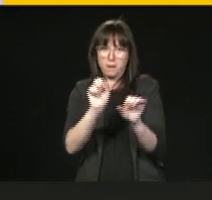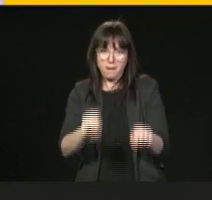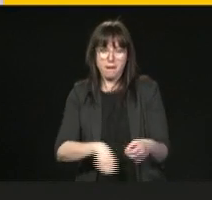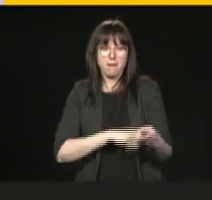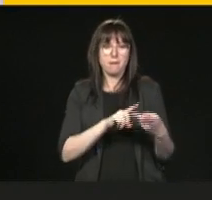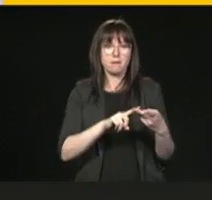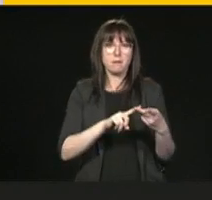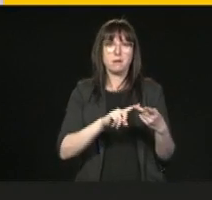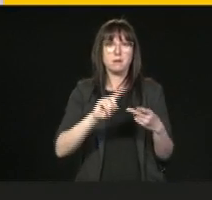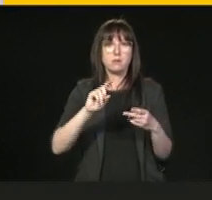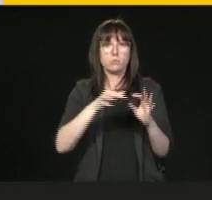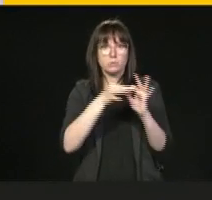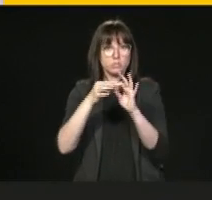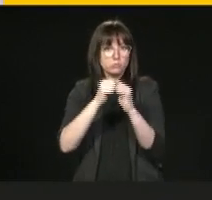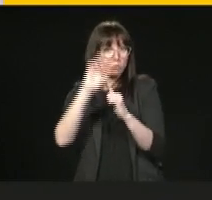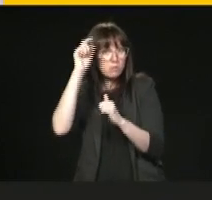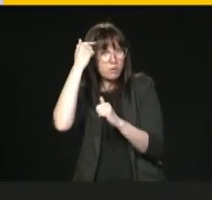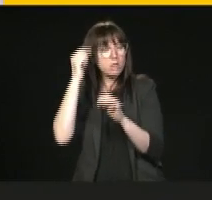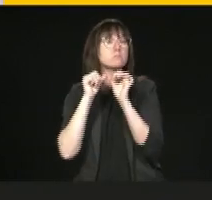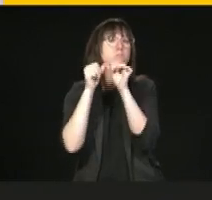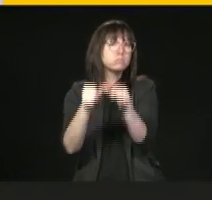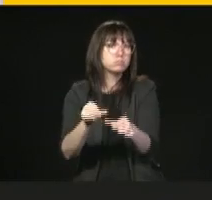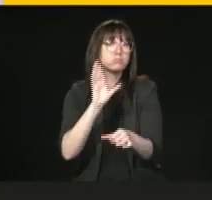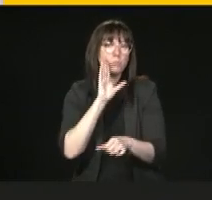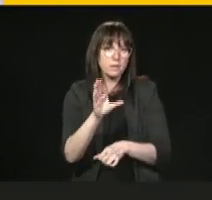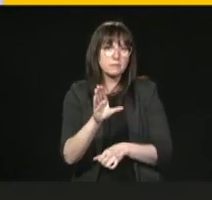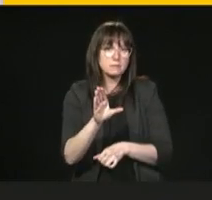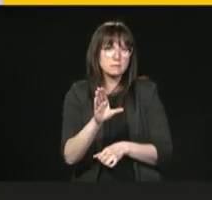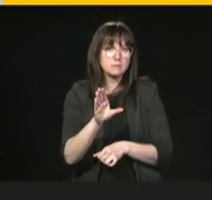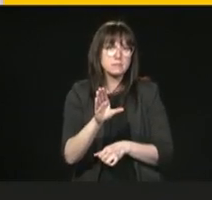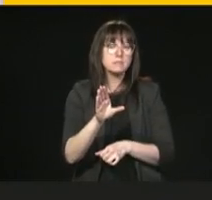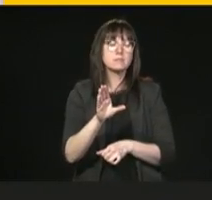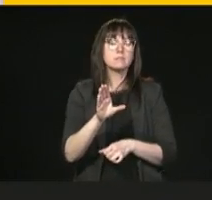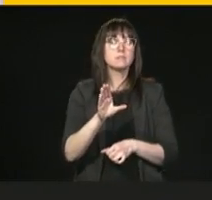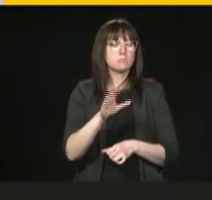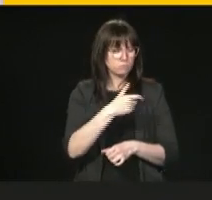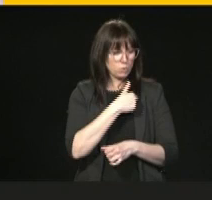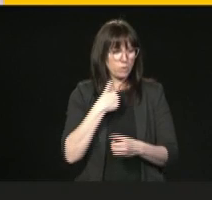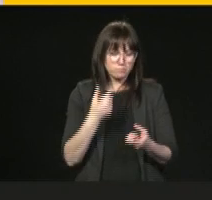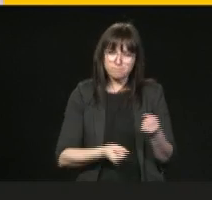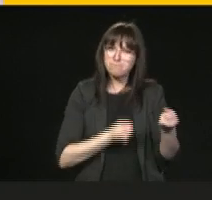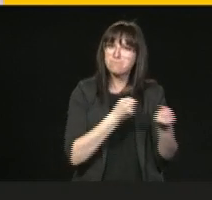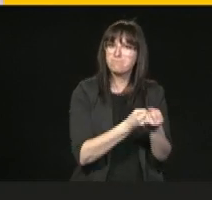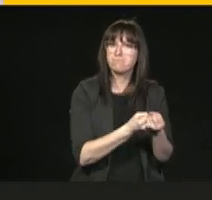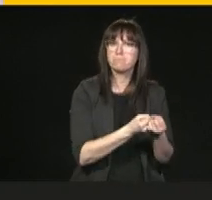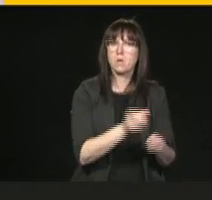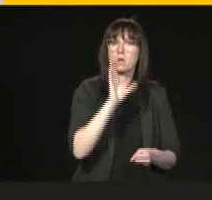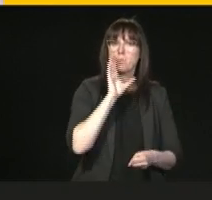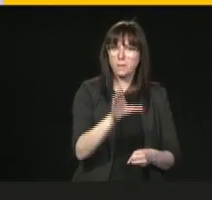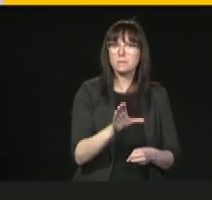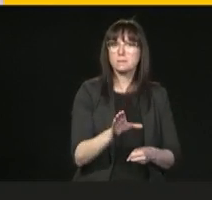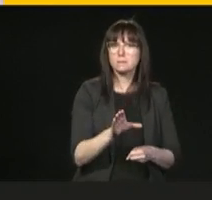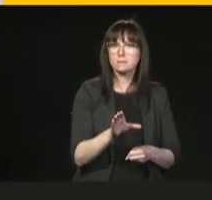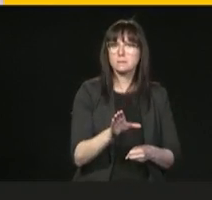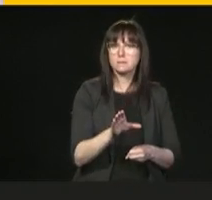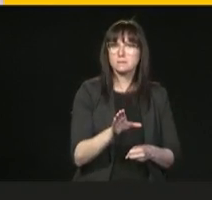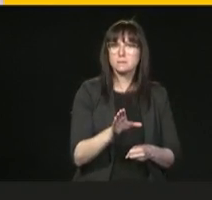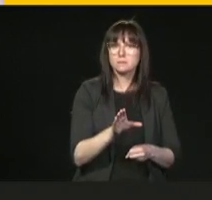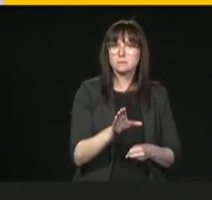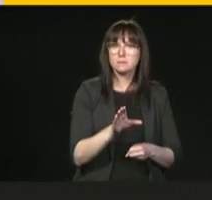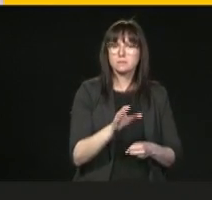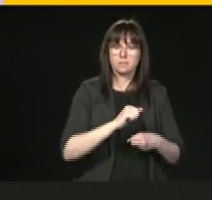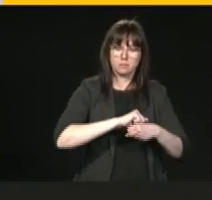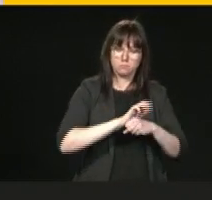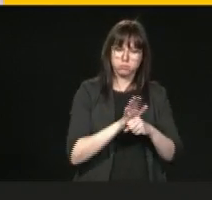your employer continues, that we are going to support you through this time and we can come back stronger than